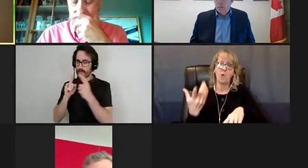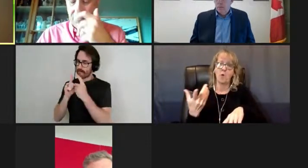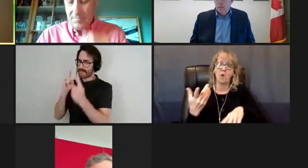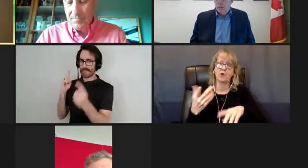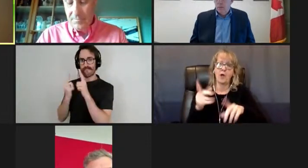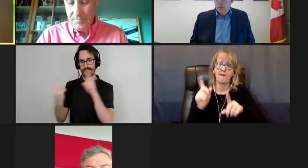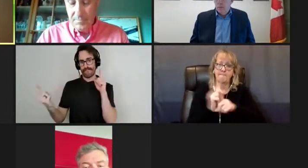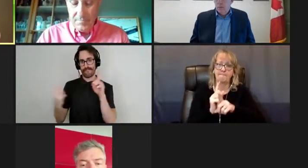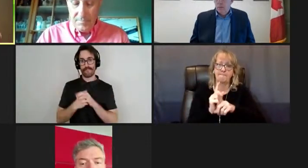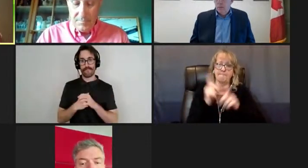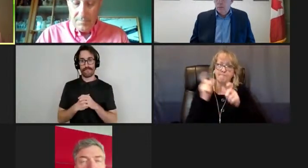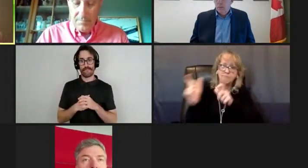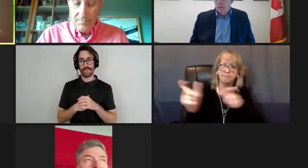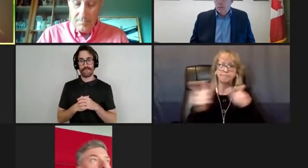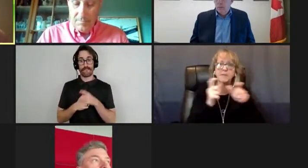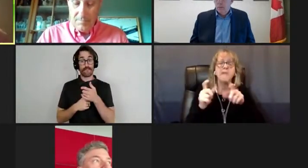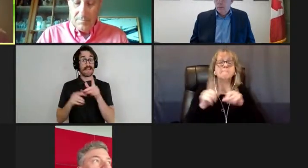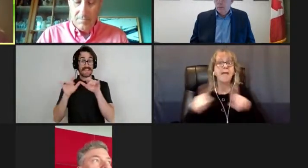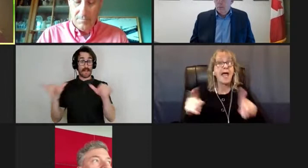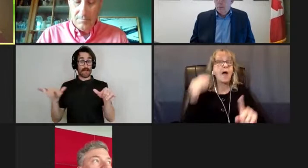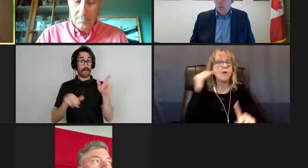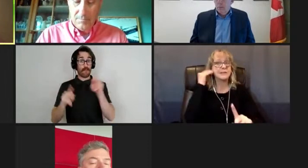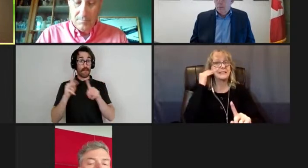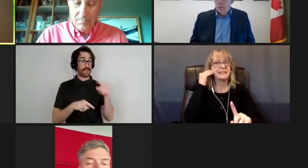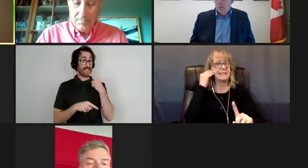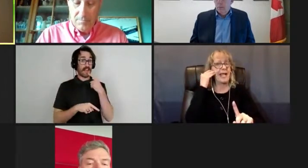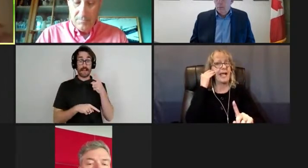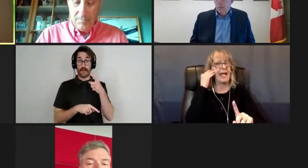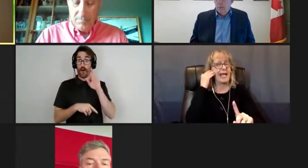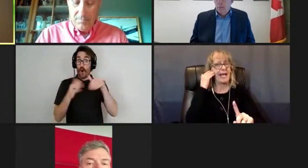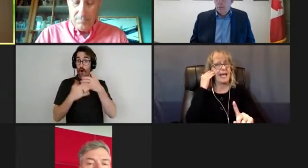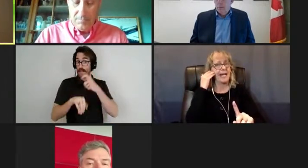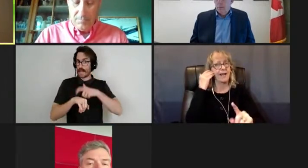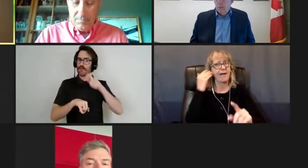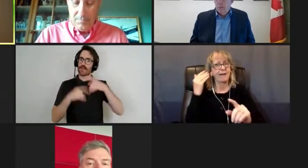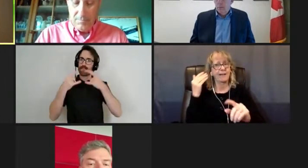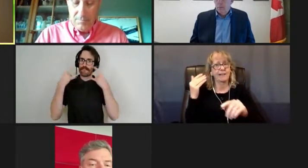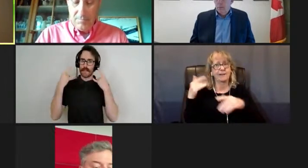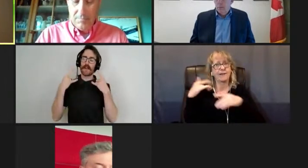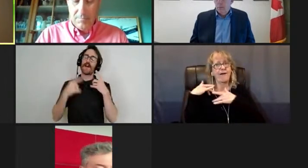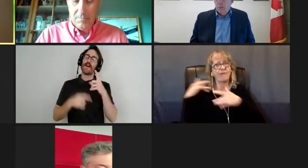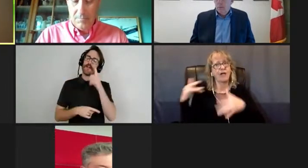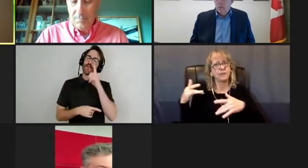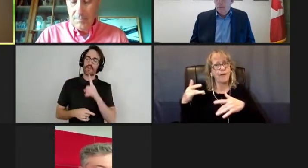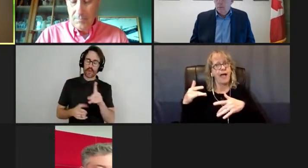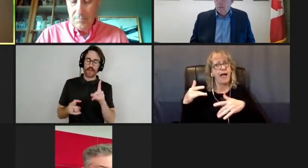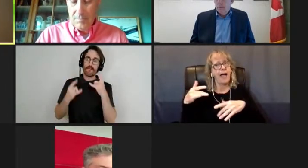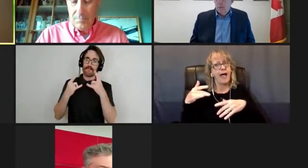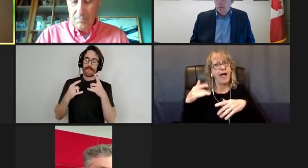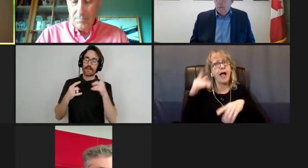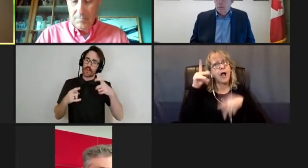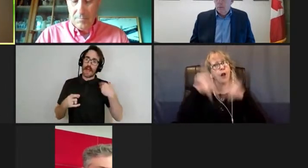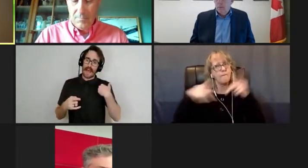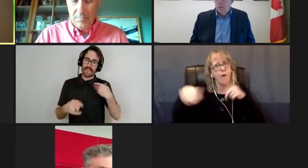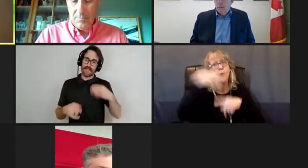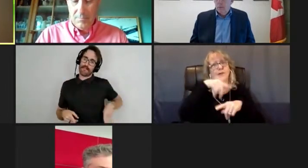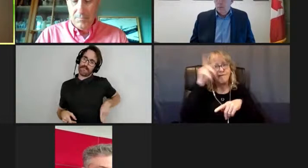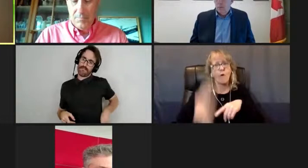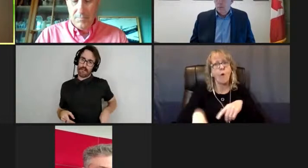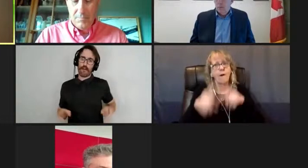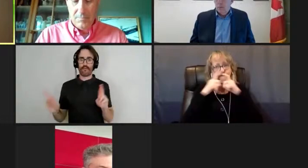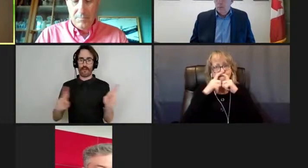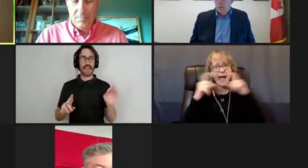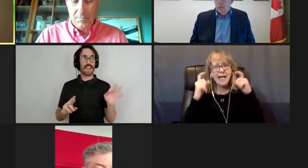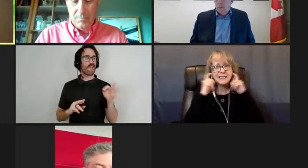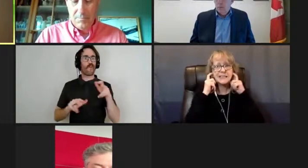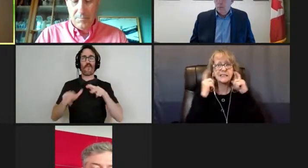recommending, frankly, people mask all the time, but have your mask with you for sure to be able to put it on if you're, say, walking